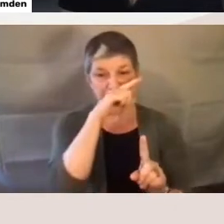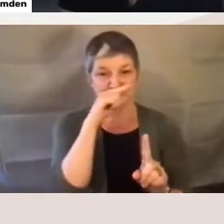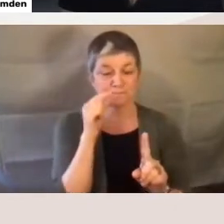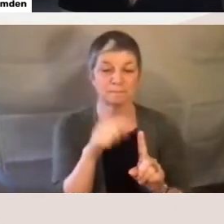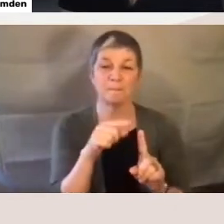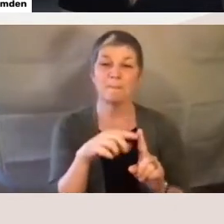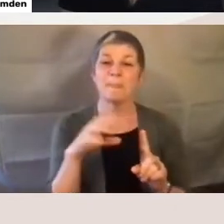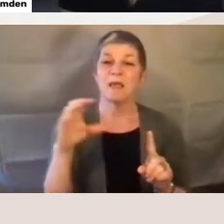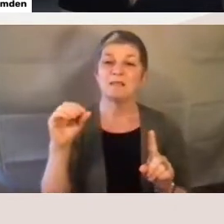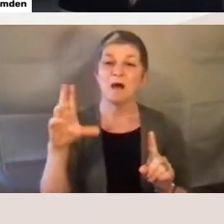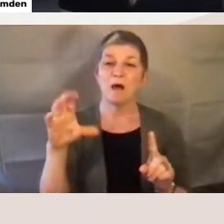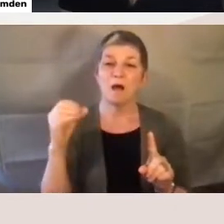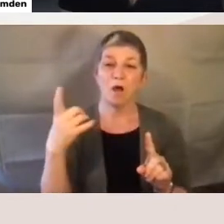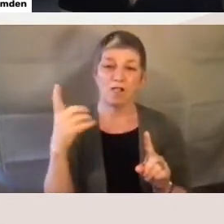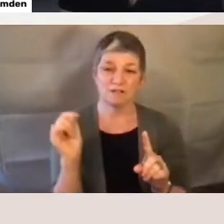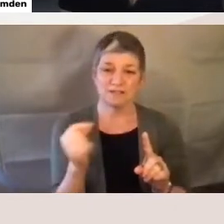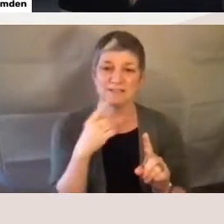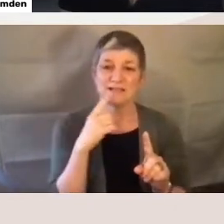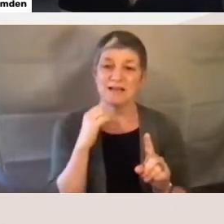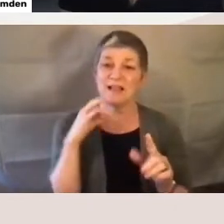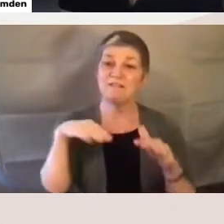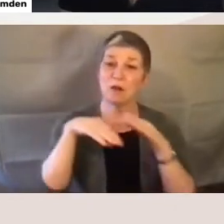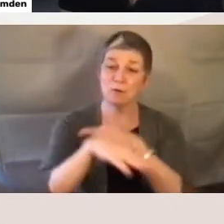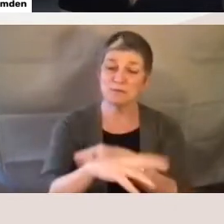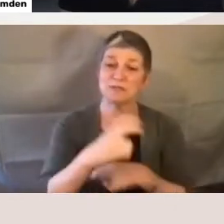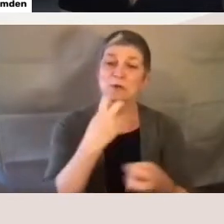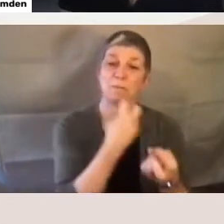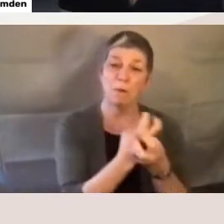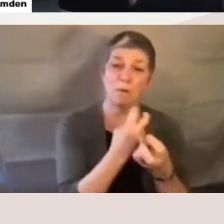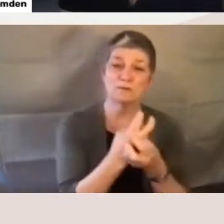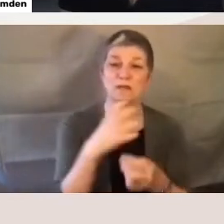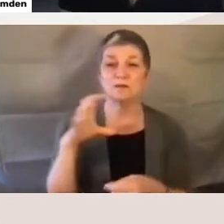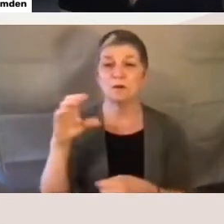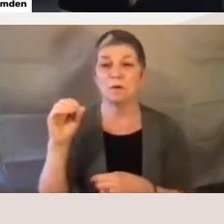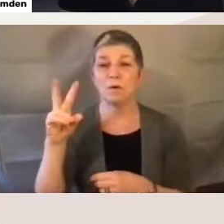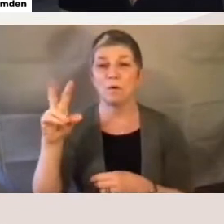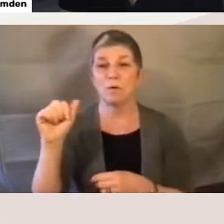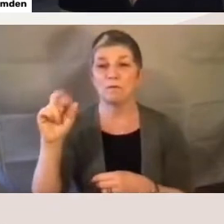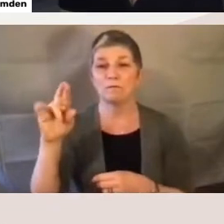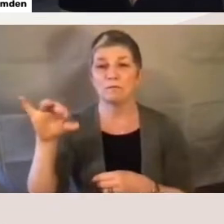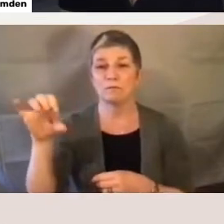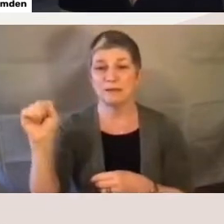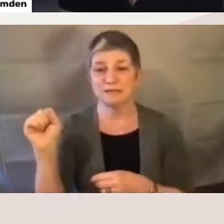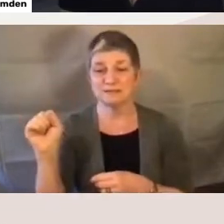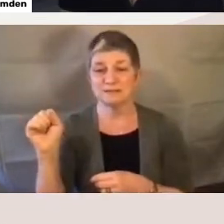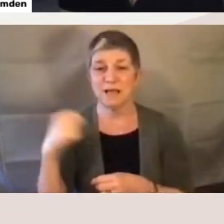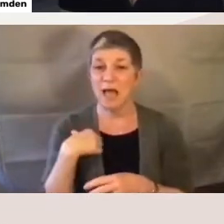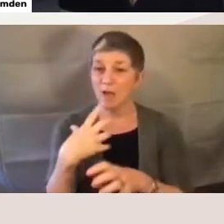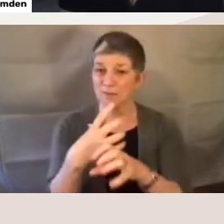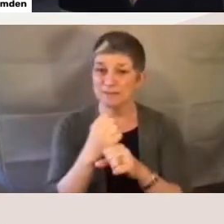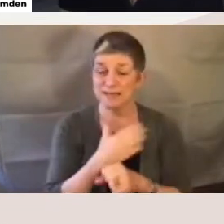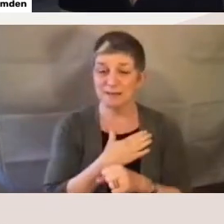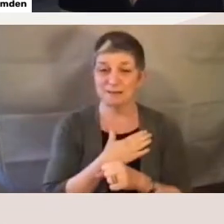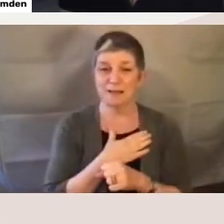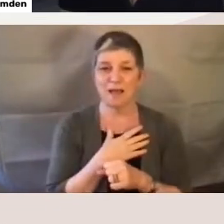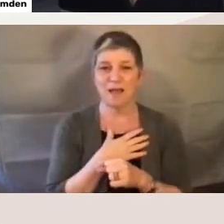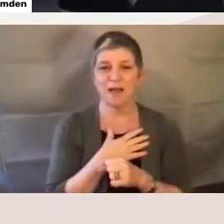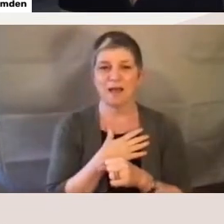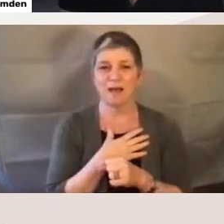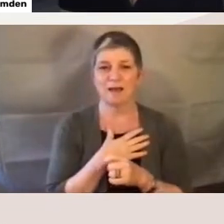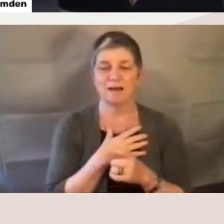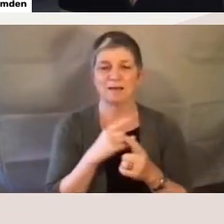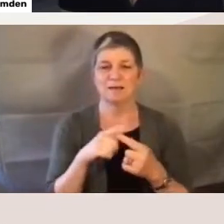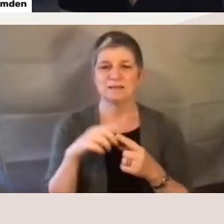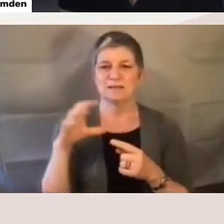the oncologist had told me, it goes to your bones and your ovaries. And I was getting my monthly, I always confuse it, Sameta